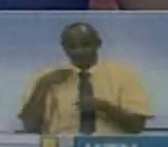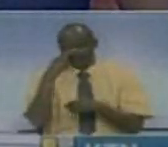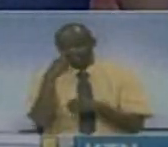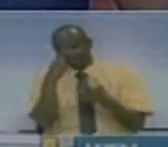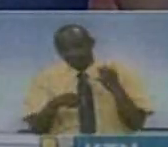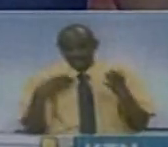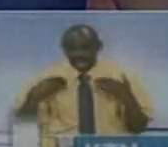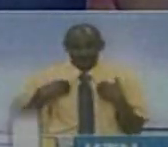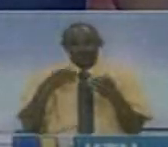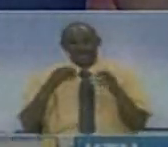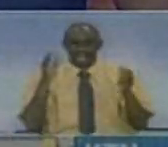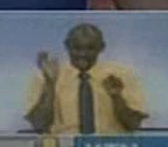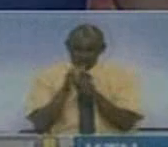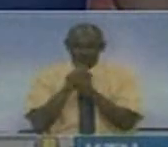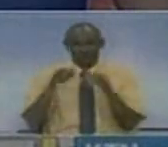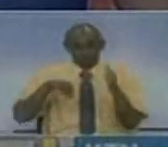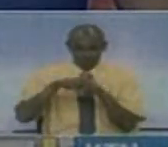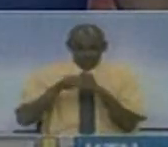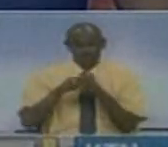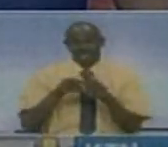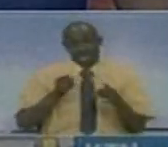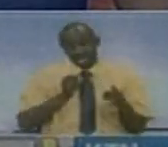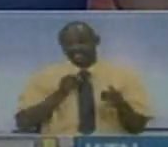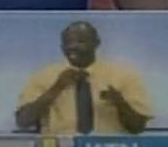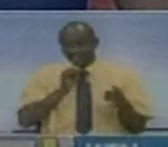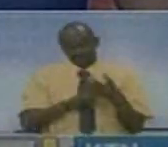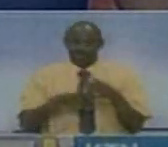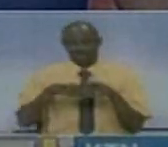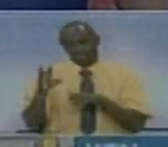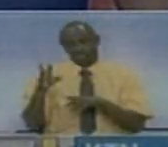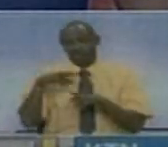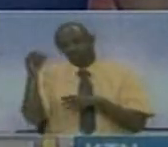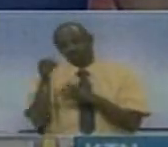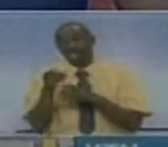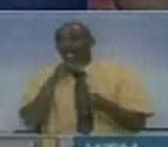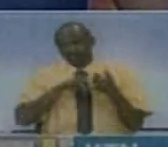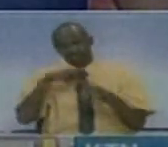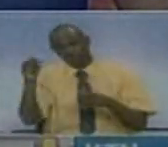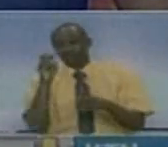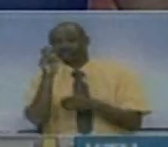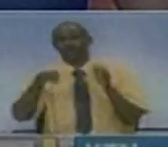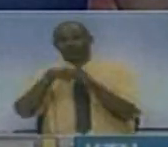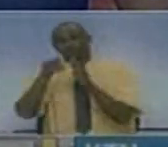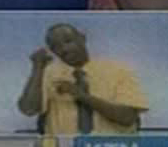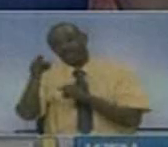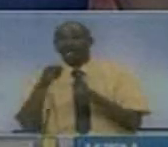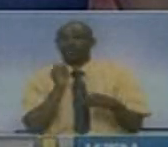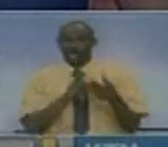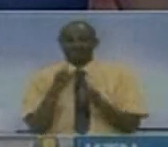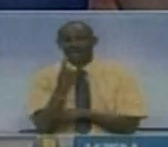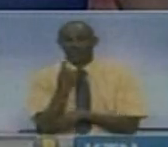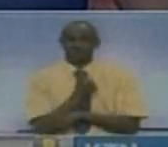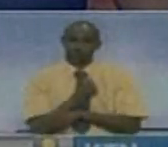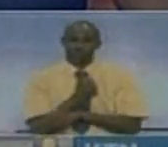are going to be a lot of football widows around the world as fans go out to share a magic of football at their